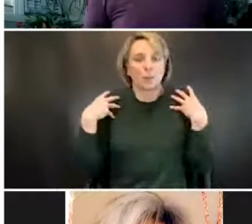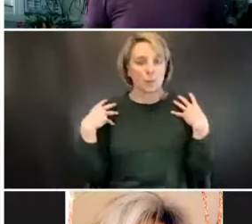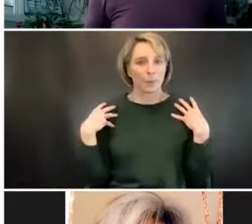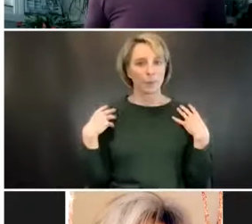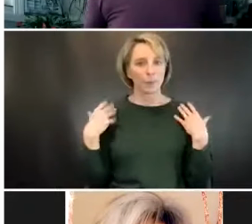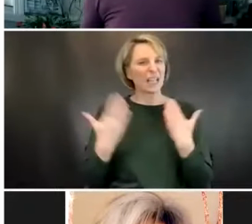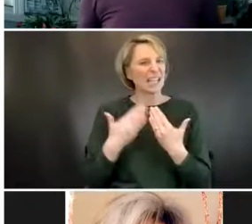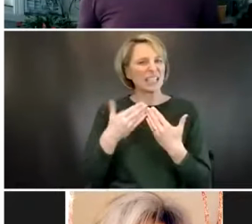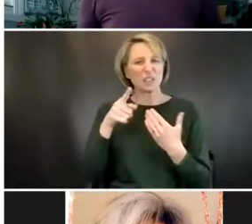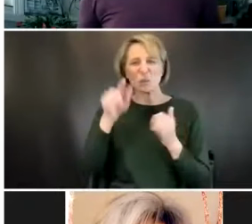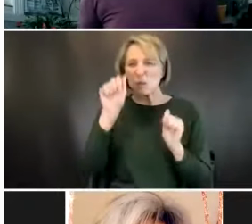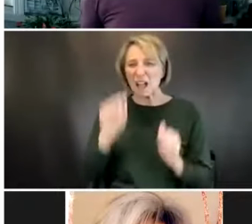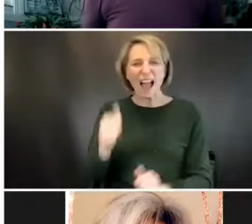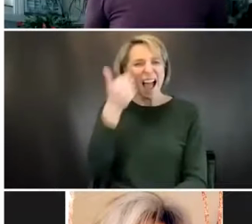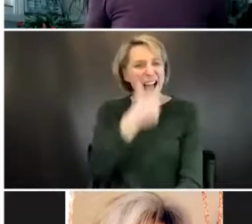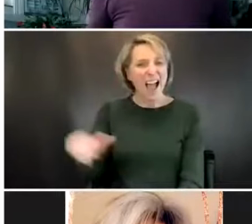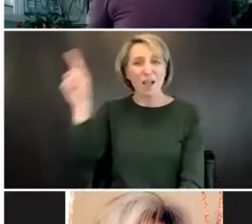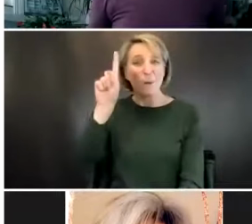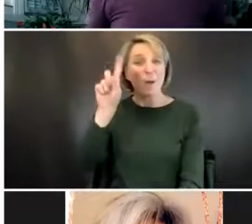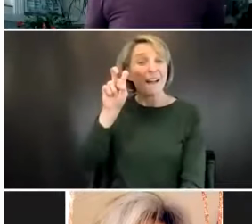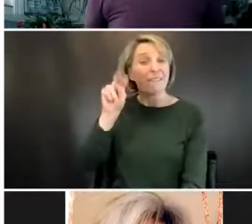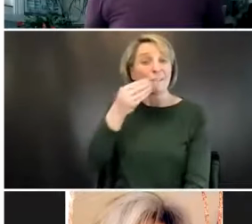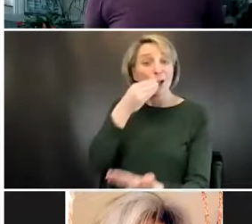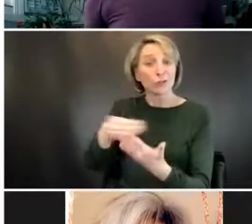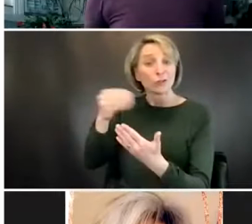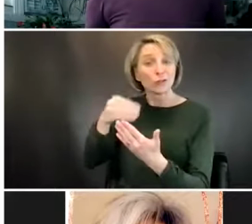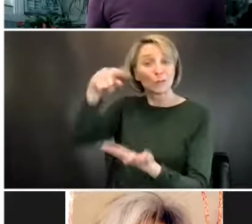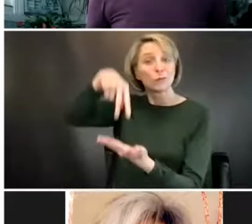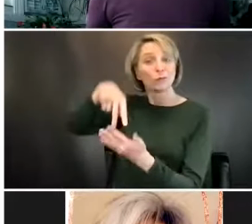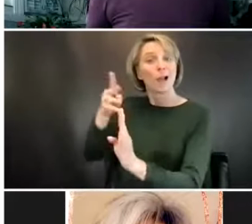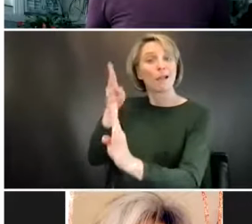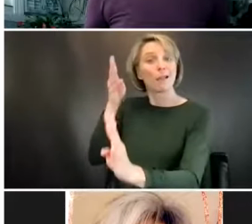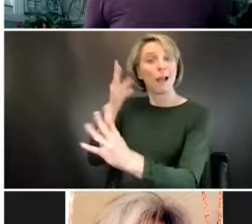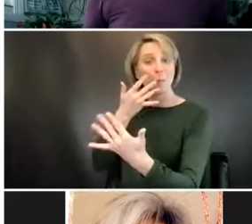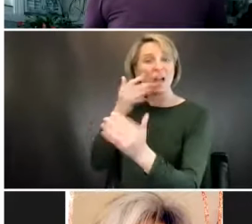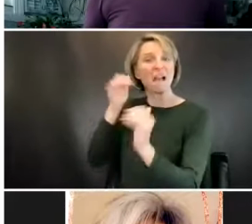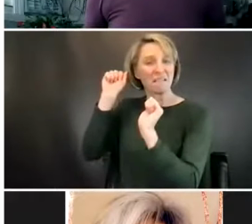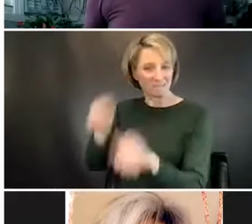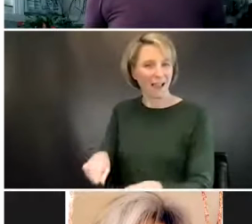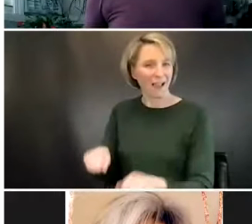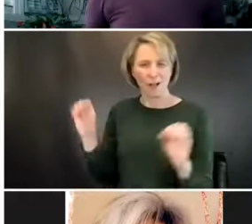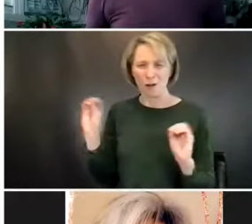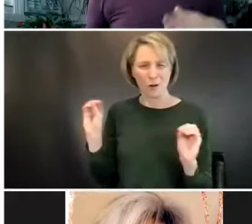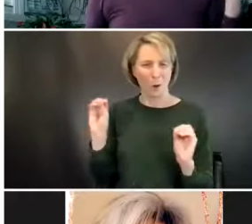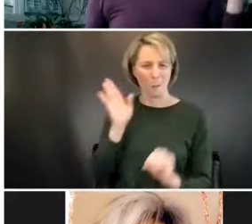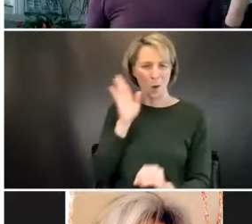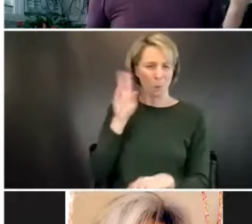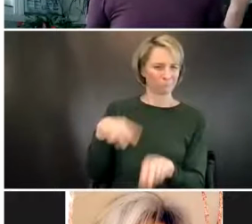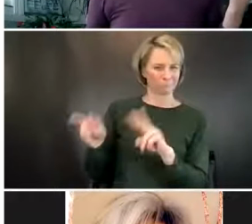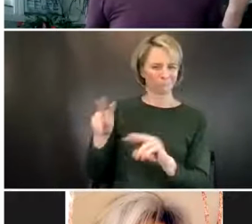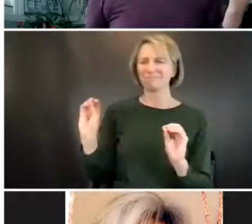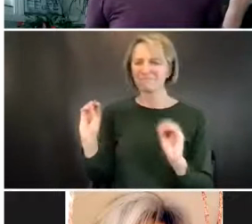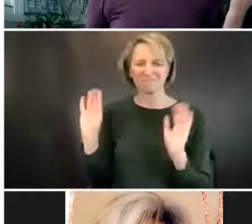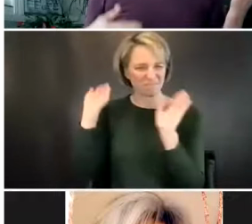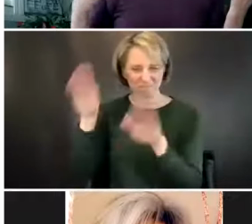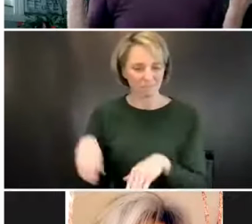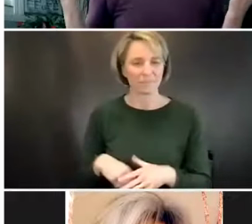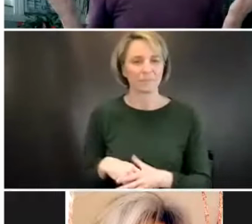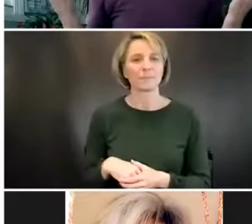they'll do it with you. All right. So let's start with the information. And what's the difference between a